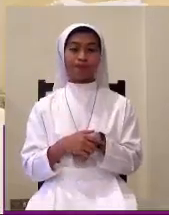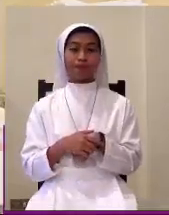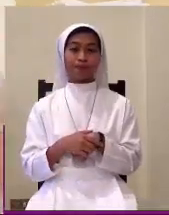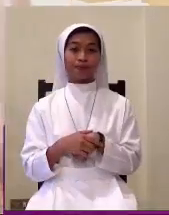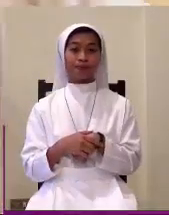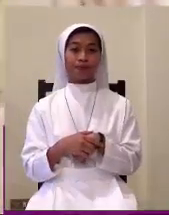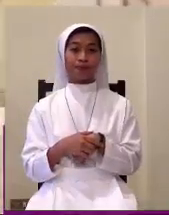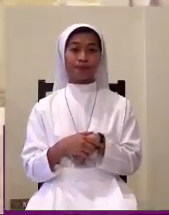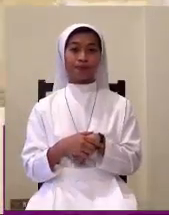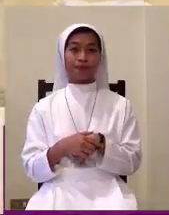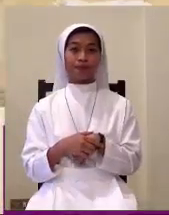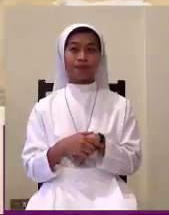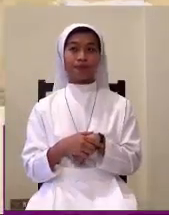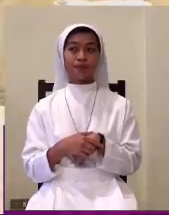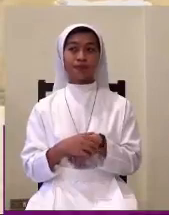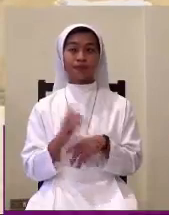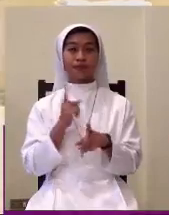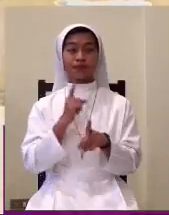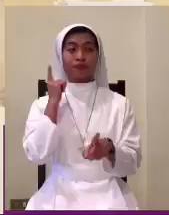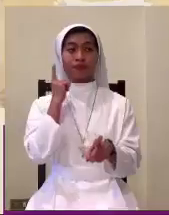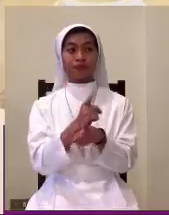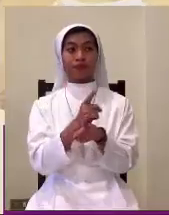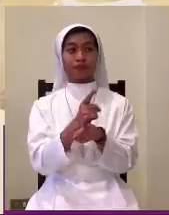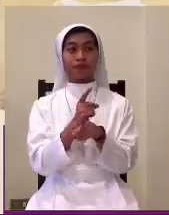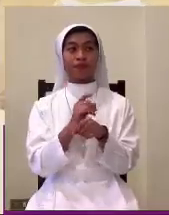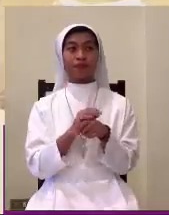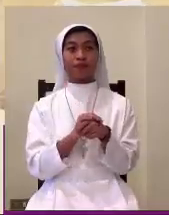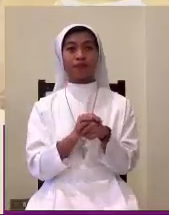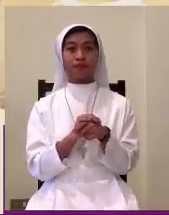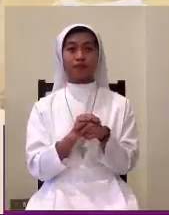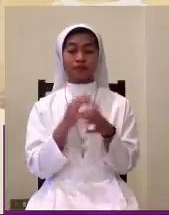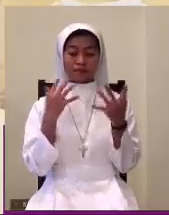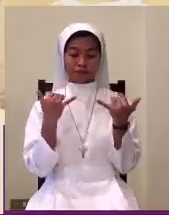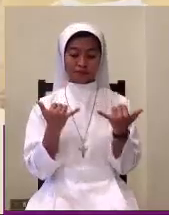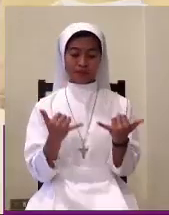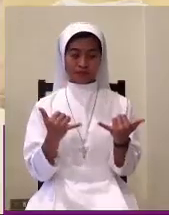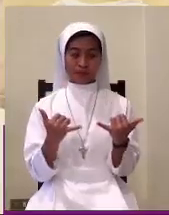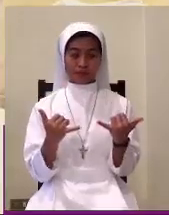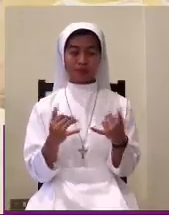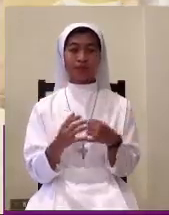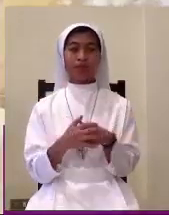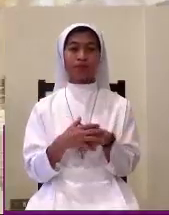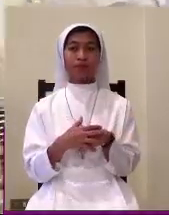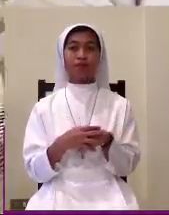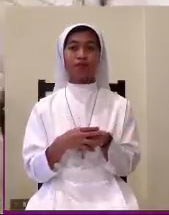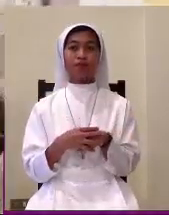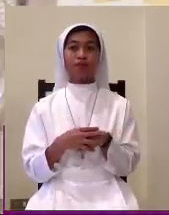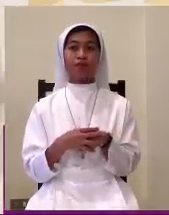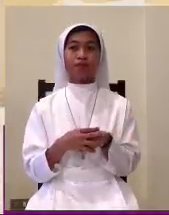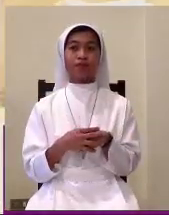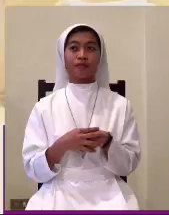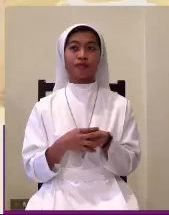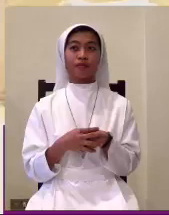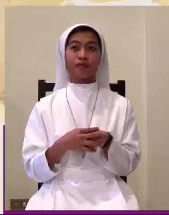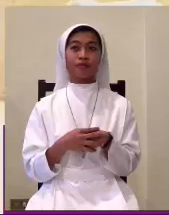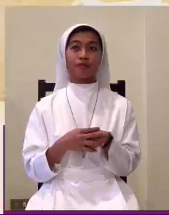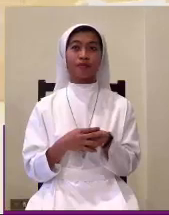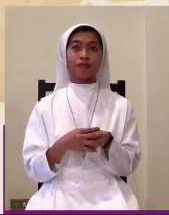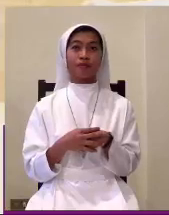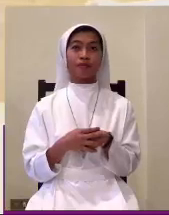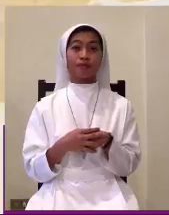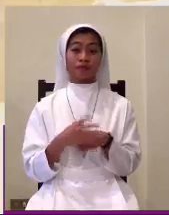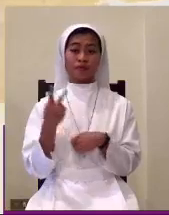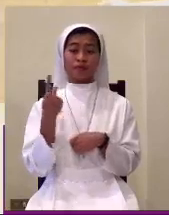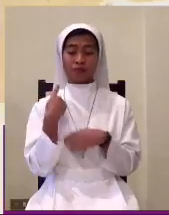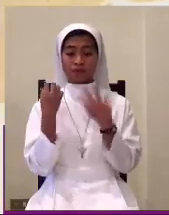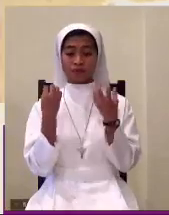It is very fitting that in these trying times, wherein we hear news